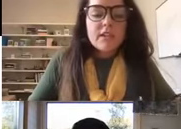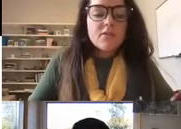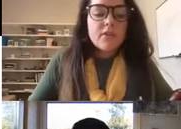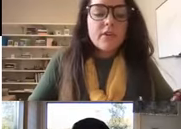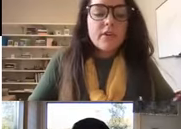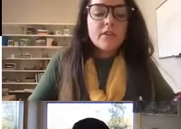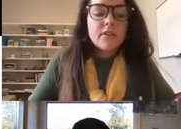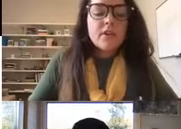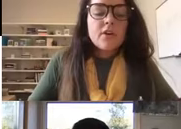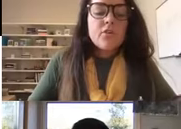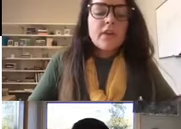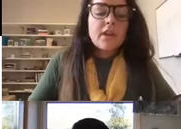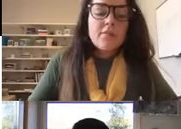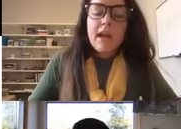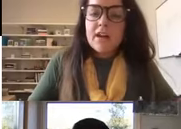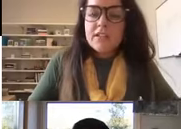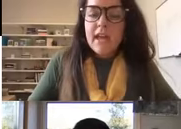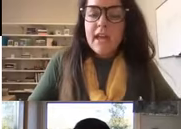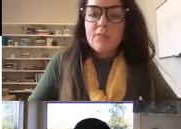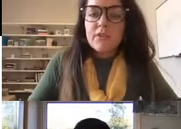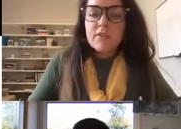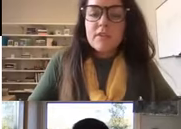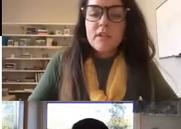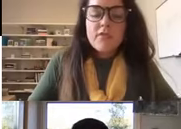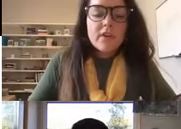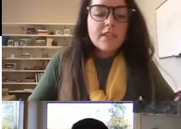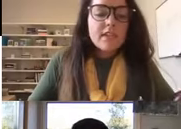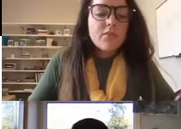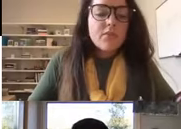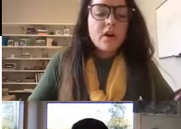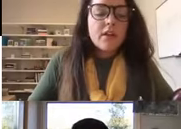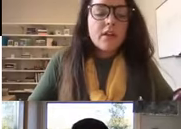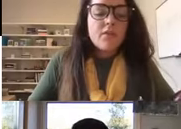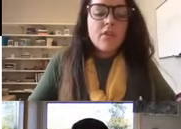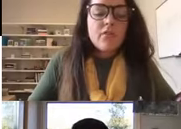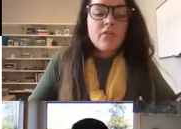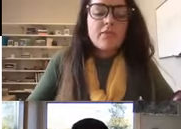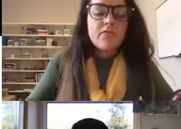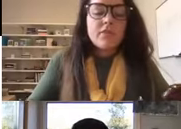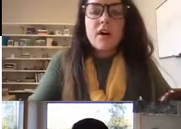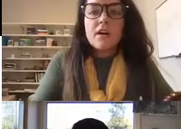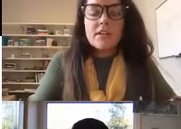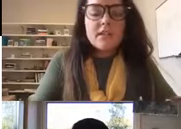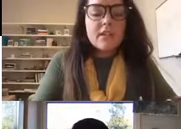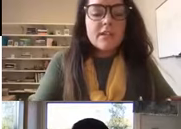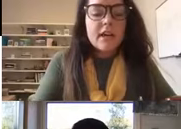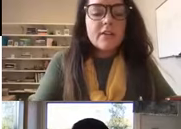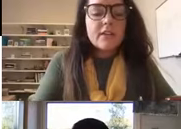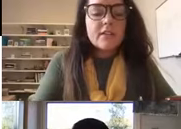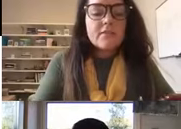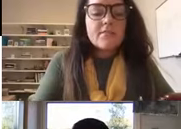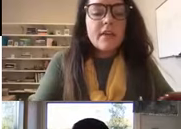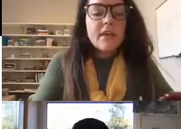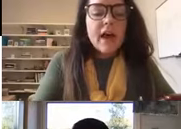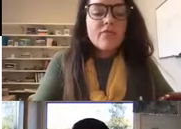laborers as porters, whom he compared to animals, for example, calling them, quote, faithful dogs in his